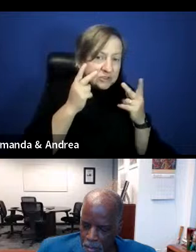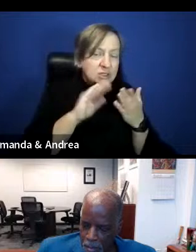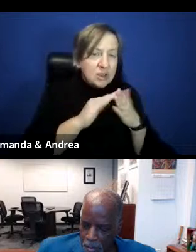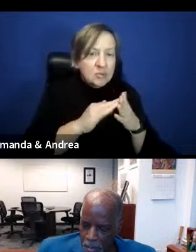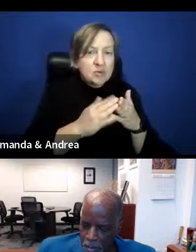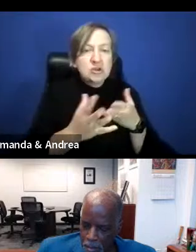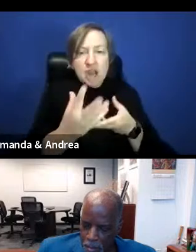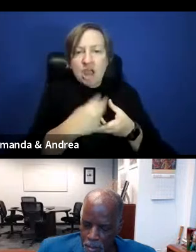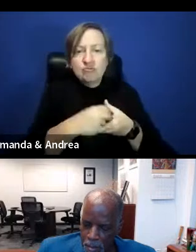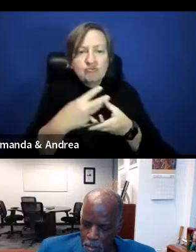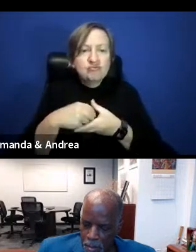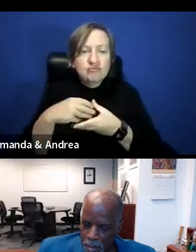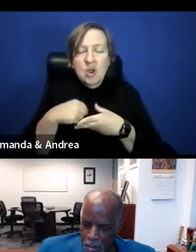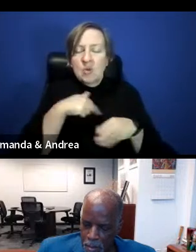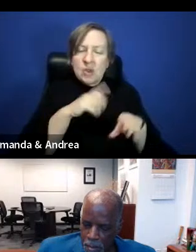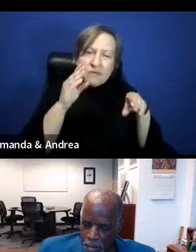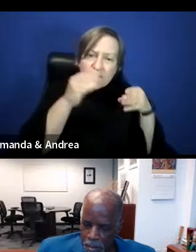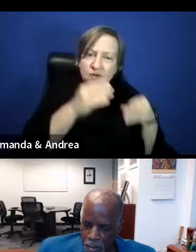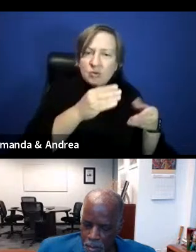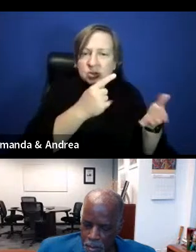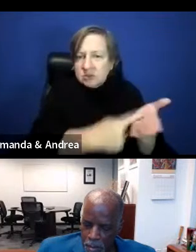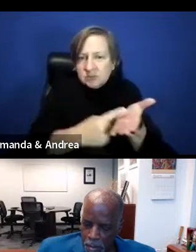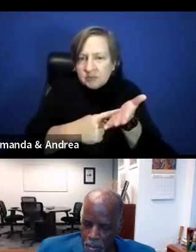had focused dialogue around,